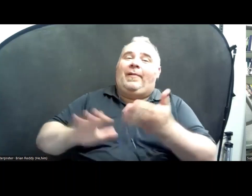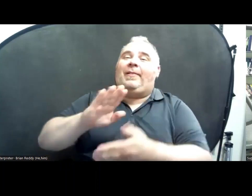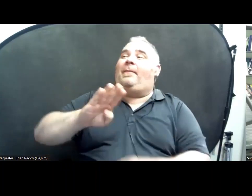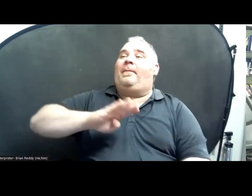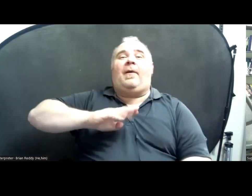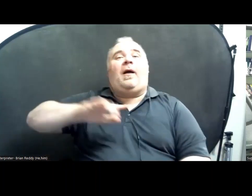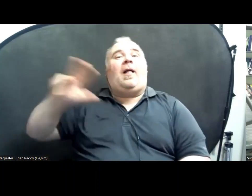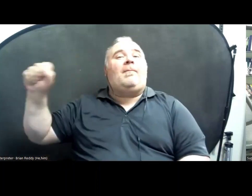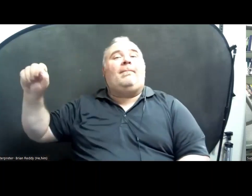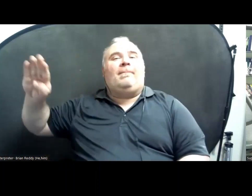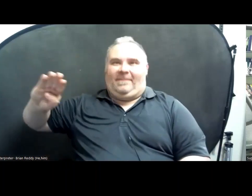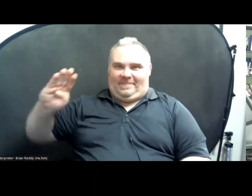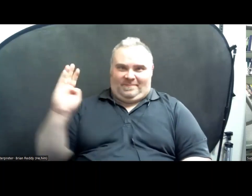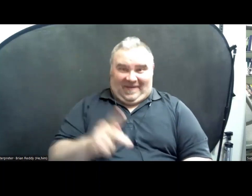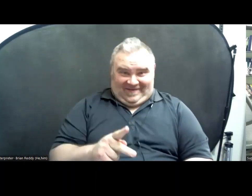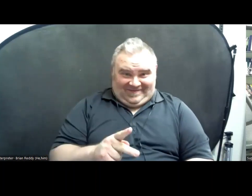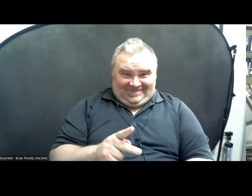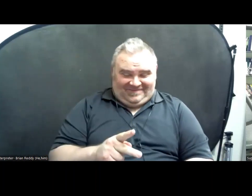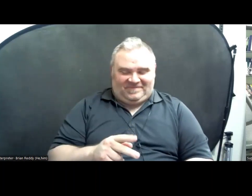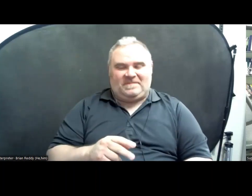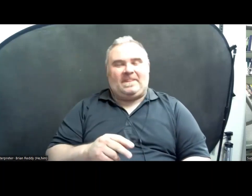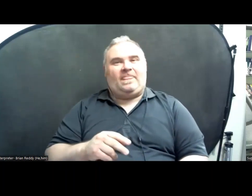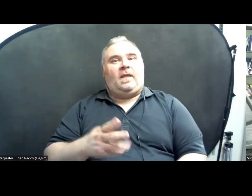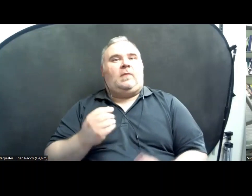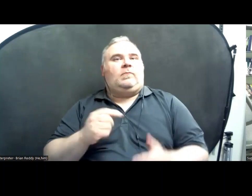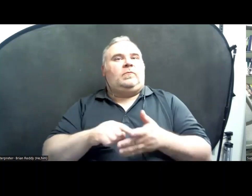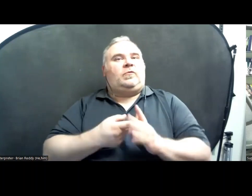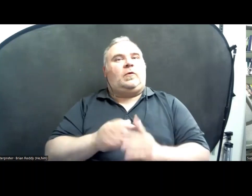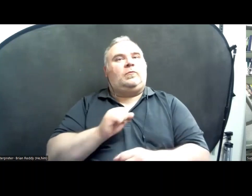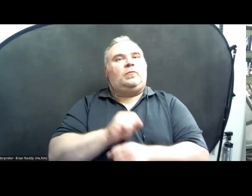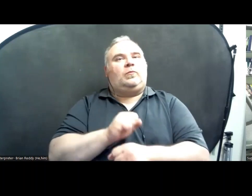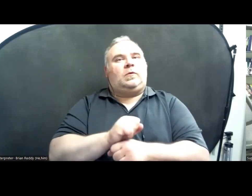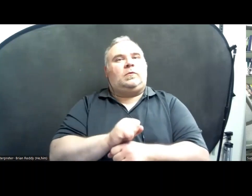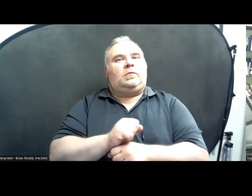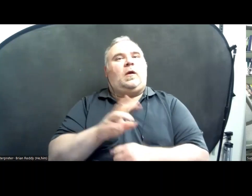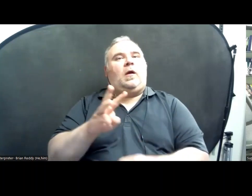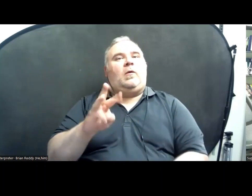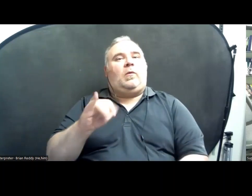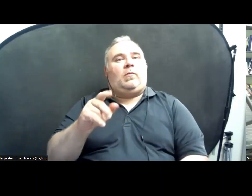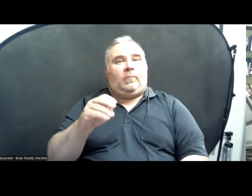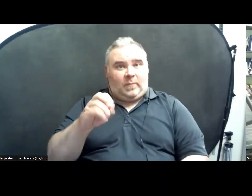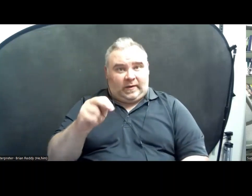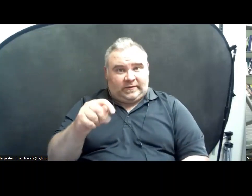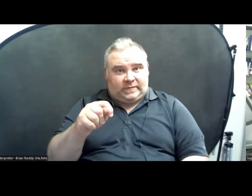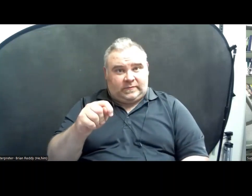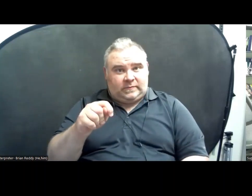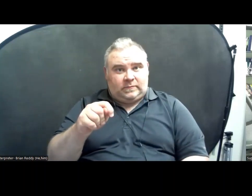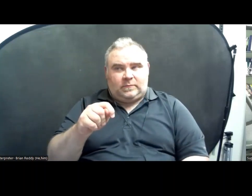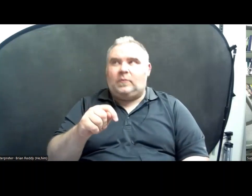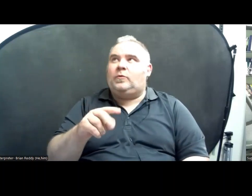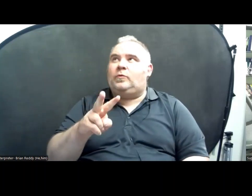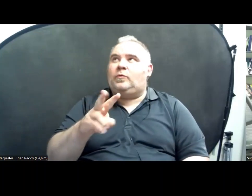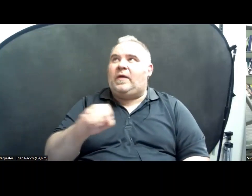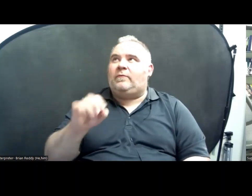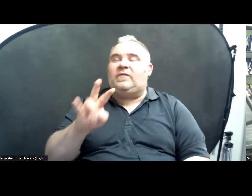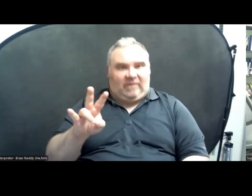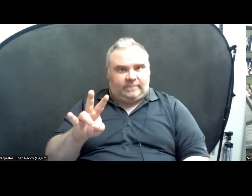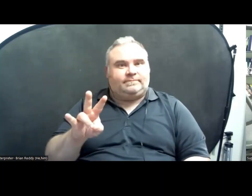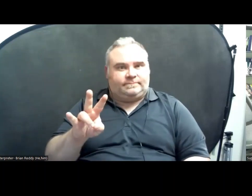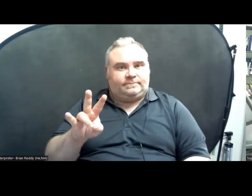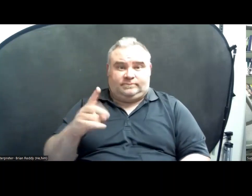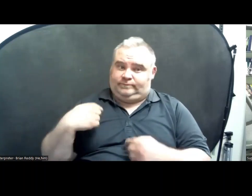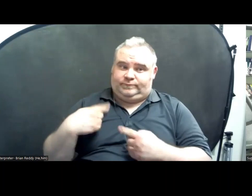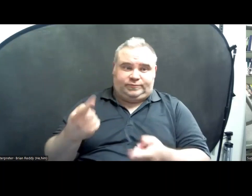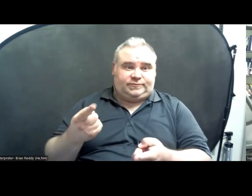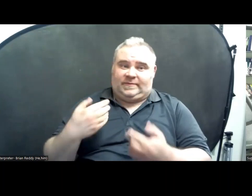back, I started working at Wilmot in 2007, and I've been here